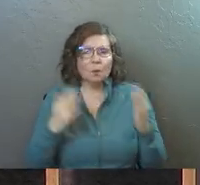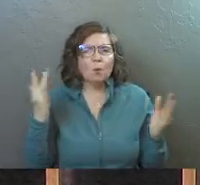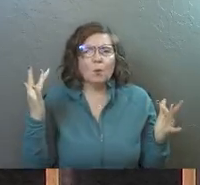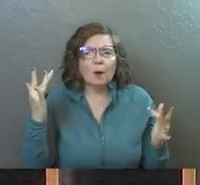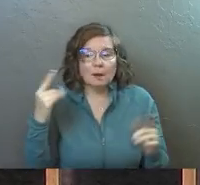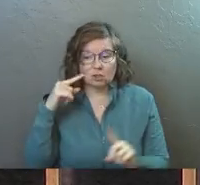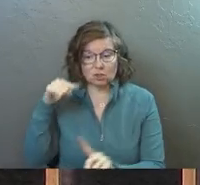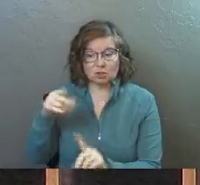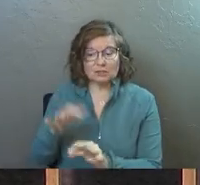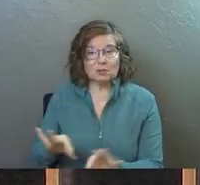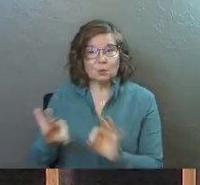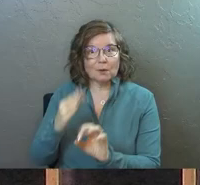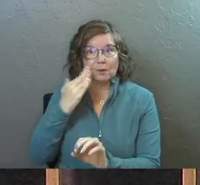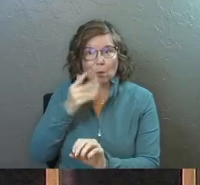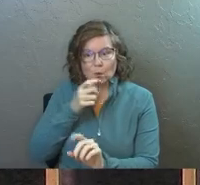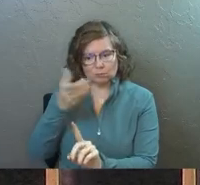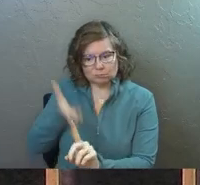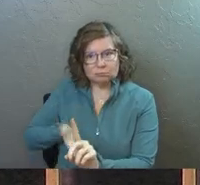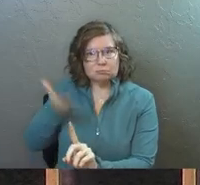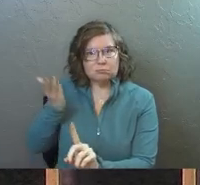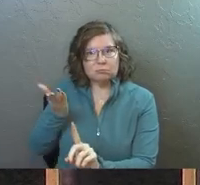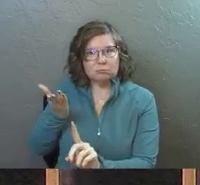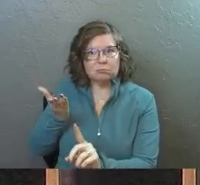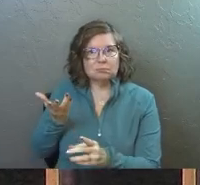Why? Because she's worth getting to know.